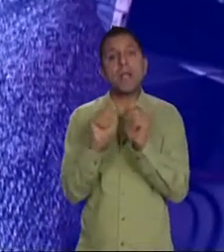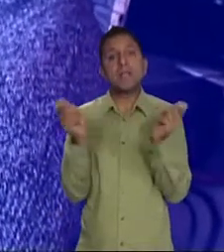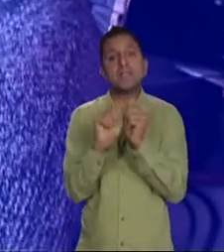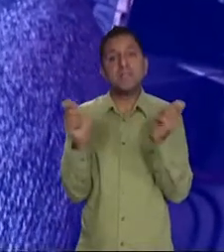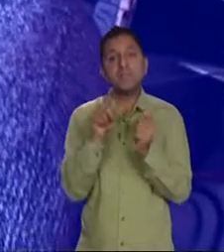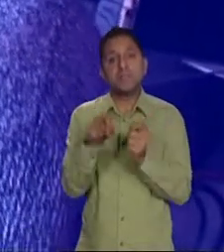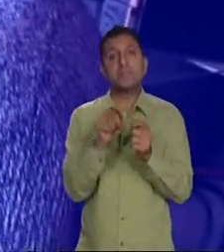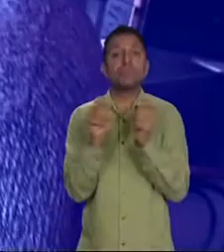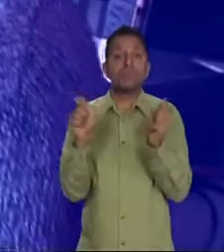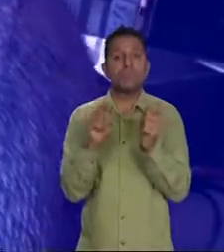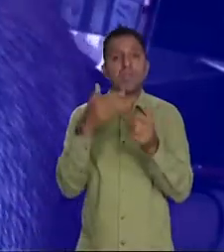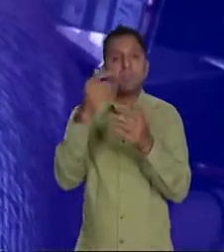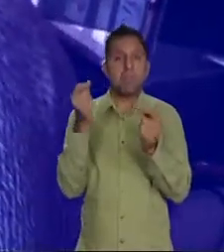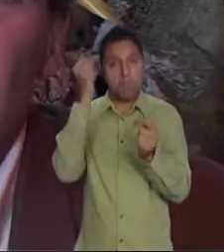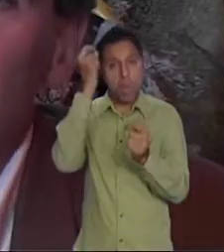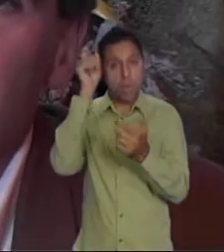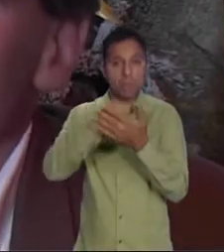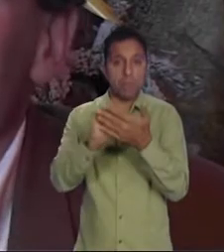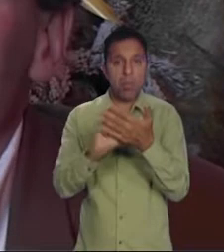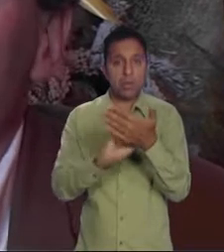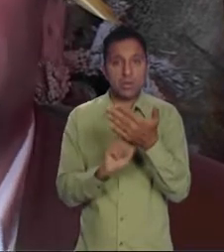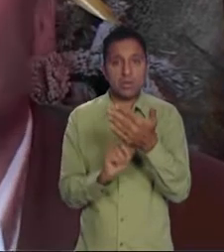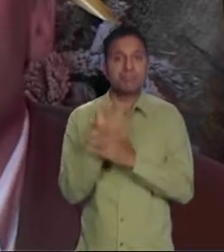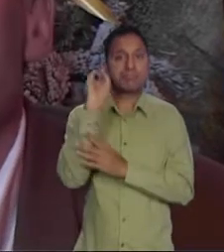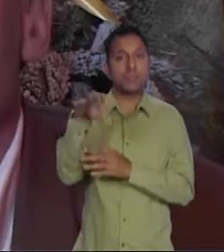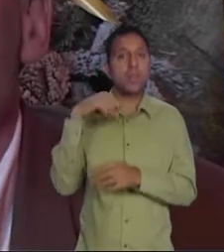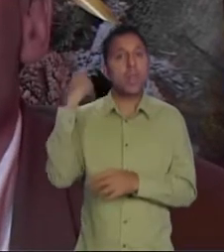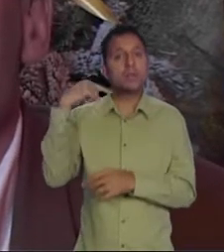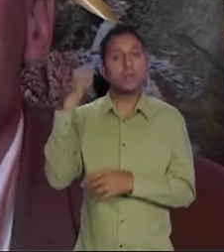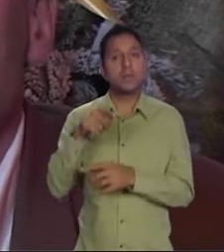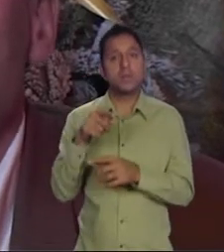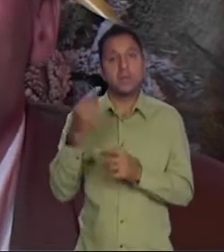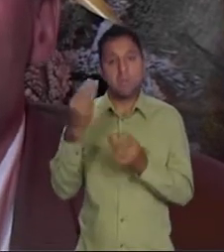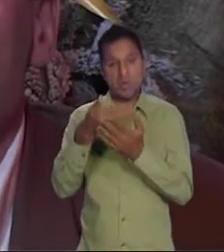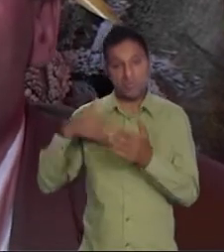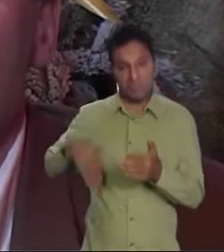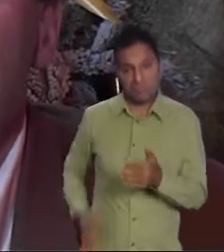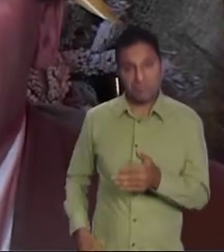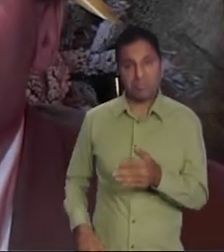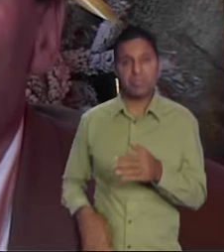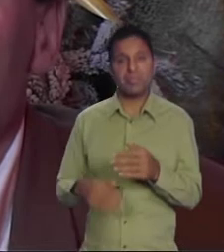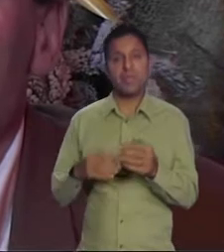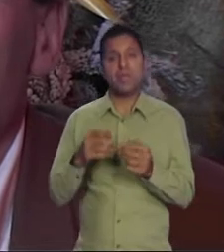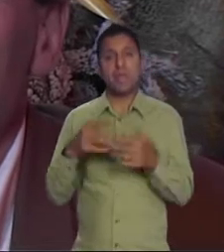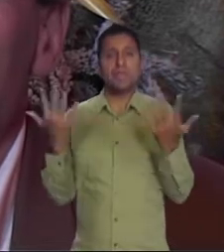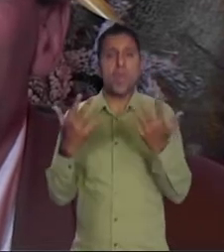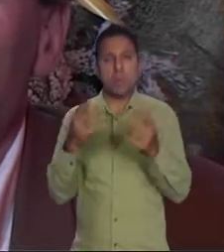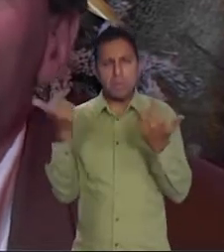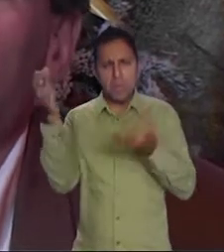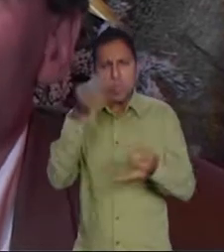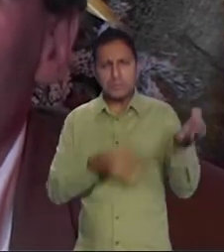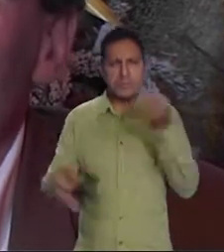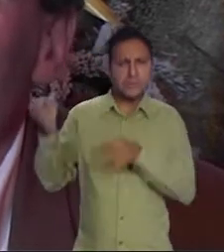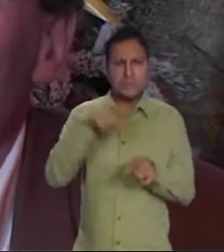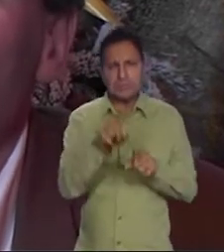and then he was pocketing all the money. Of course, there was a big inquest into this, and the particular officer was dismissed, and I believe